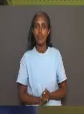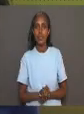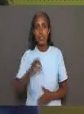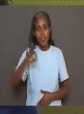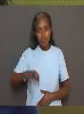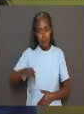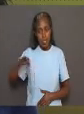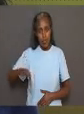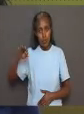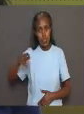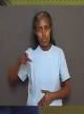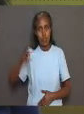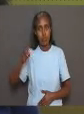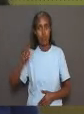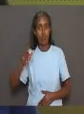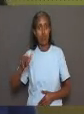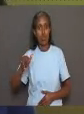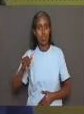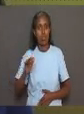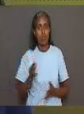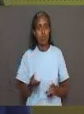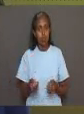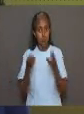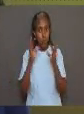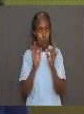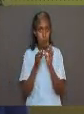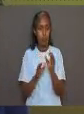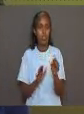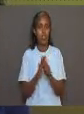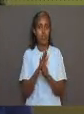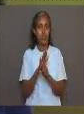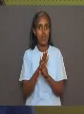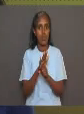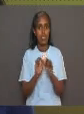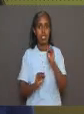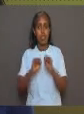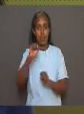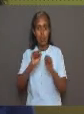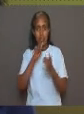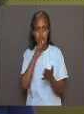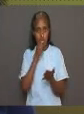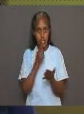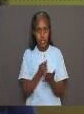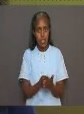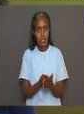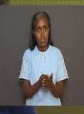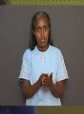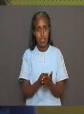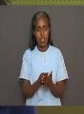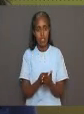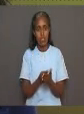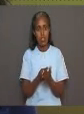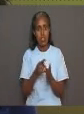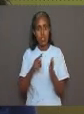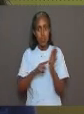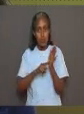Frequency polygons are more meaningful if comparison data is